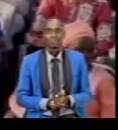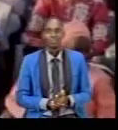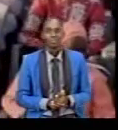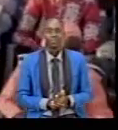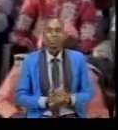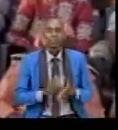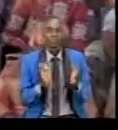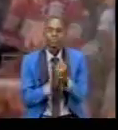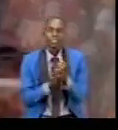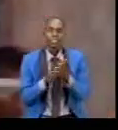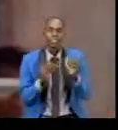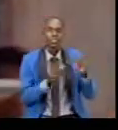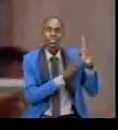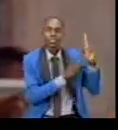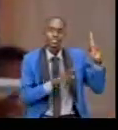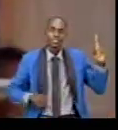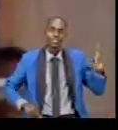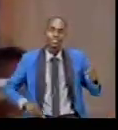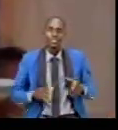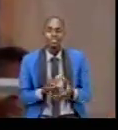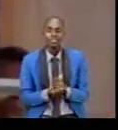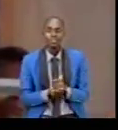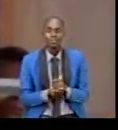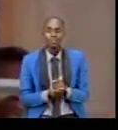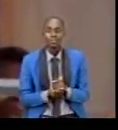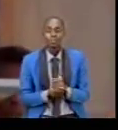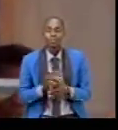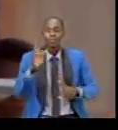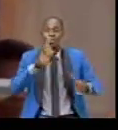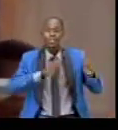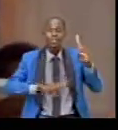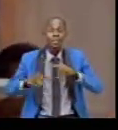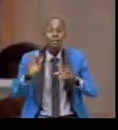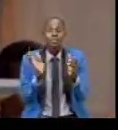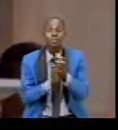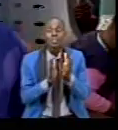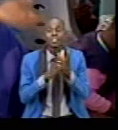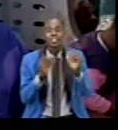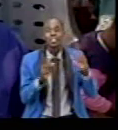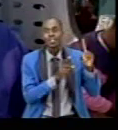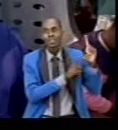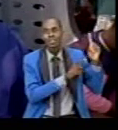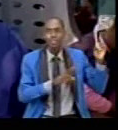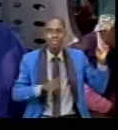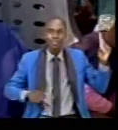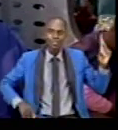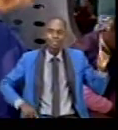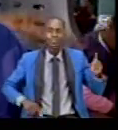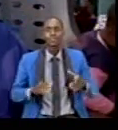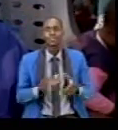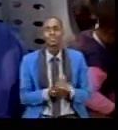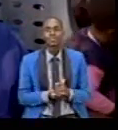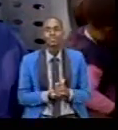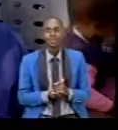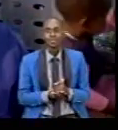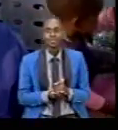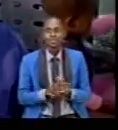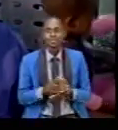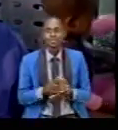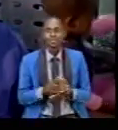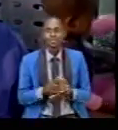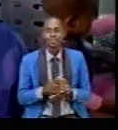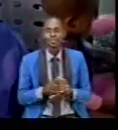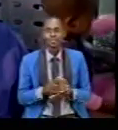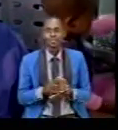Praise the Lord. Say it louder, praise the Lord. We are going to